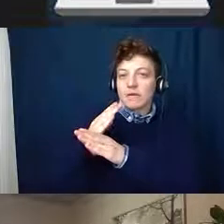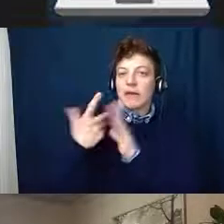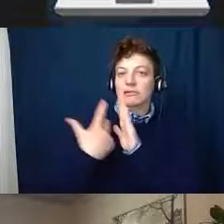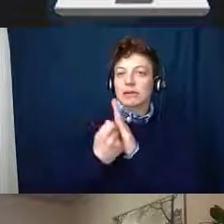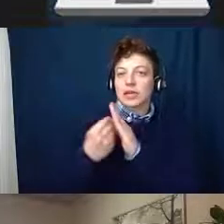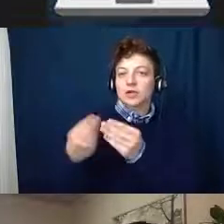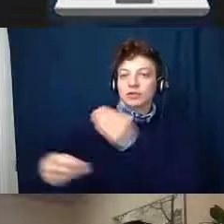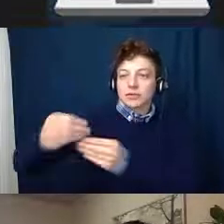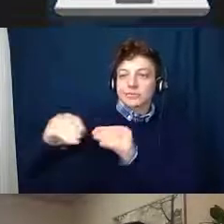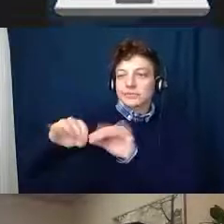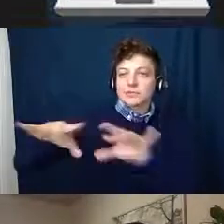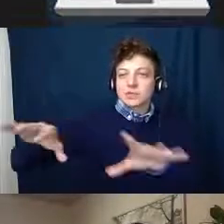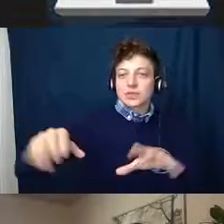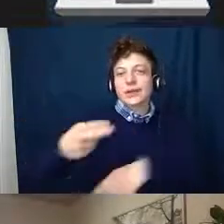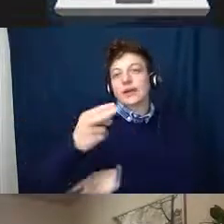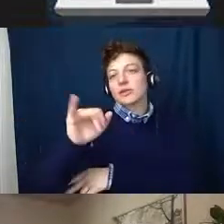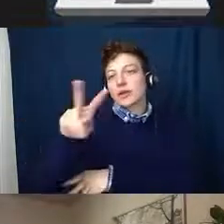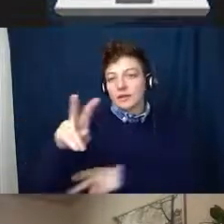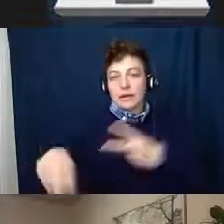improve the lives of people who use drugs.